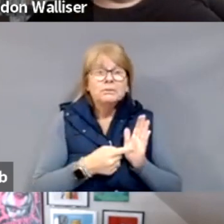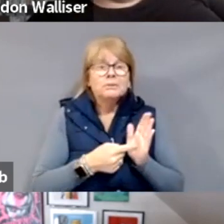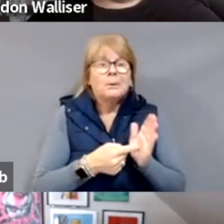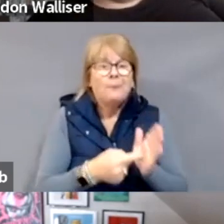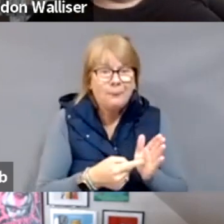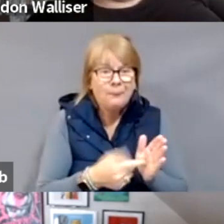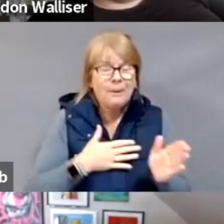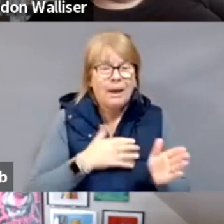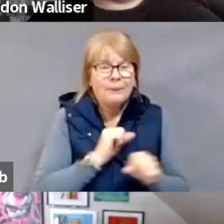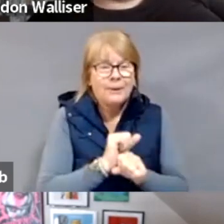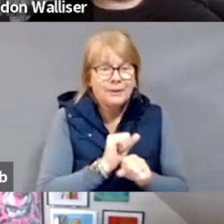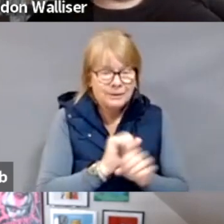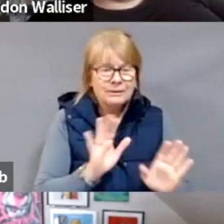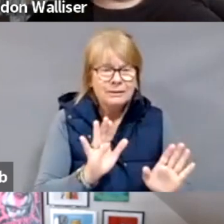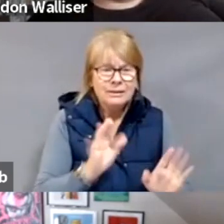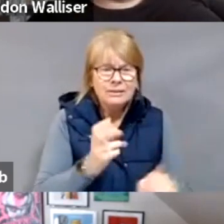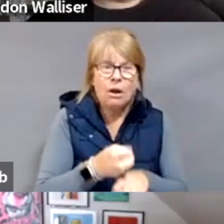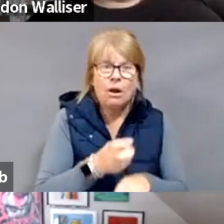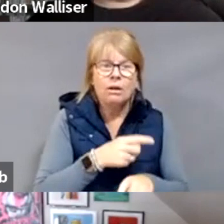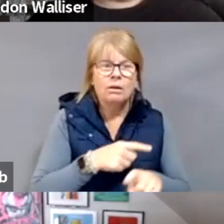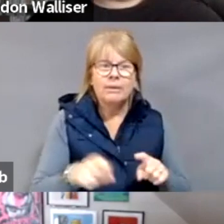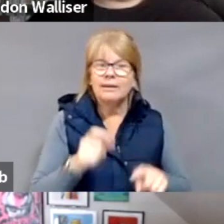know that is, if you don't get an